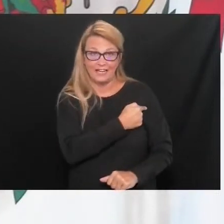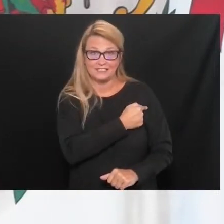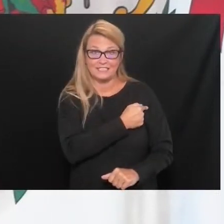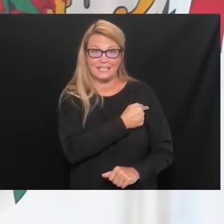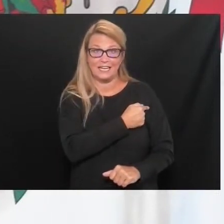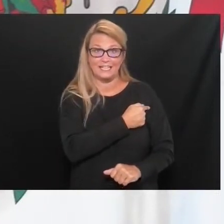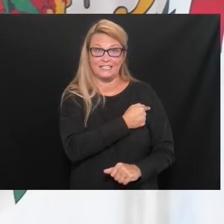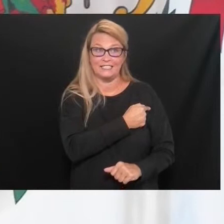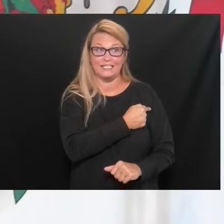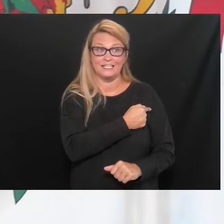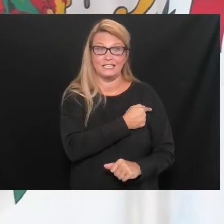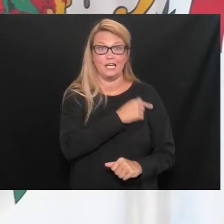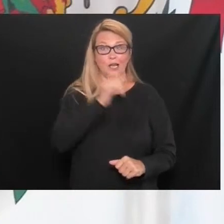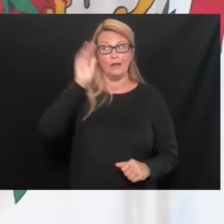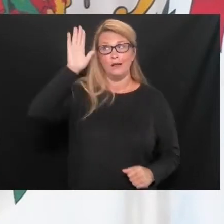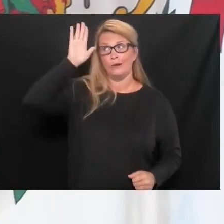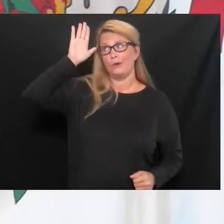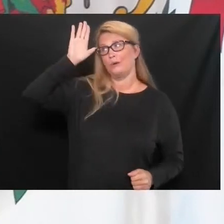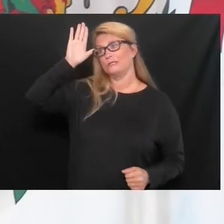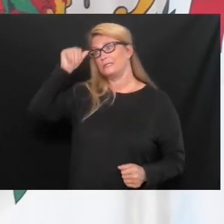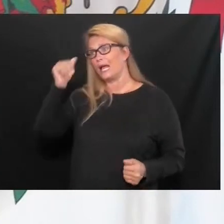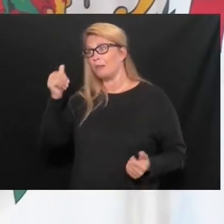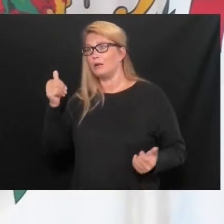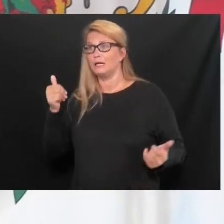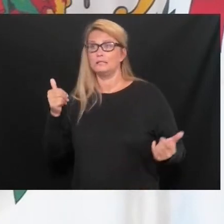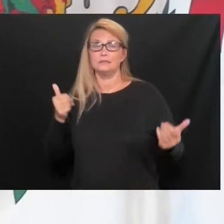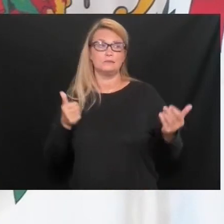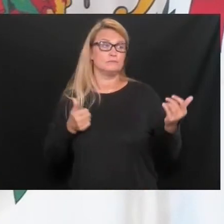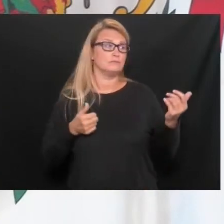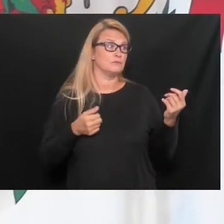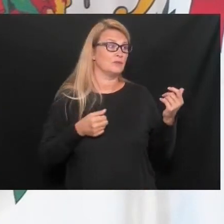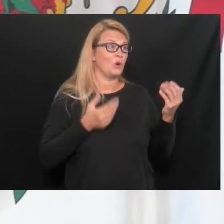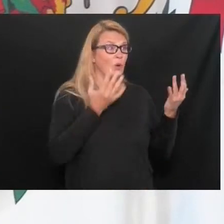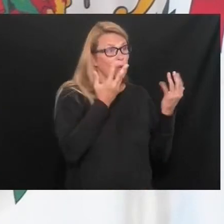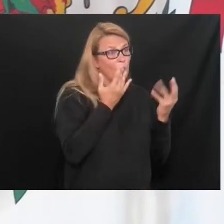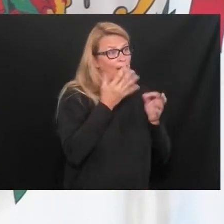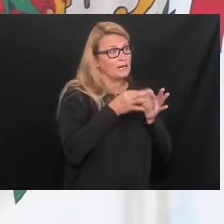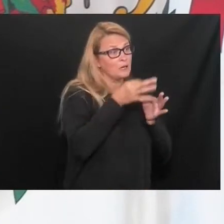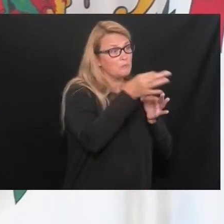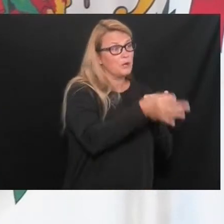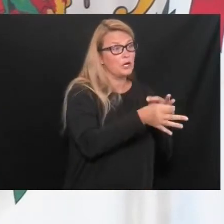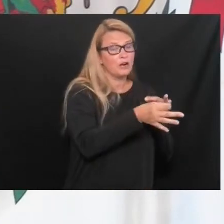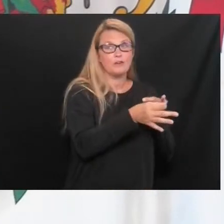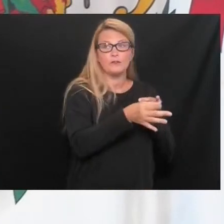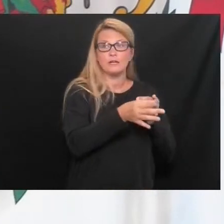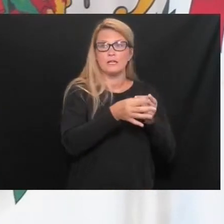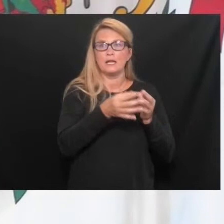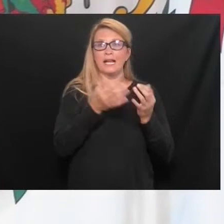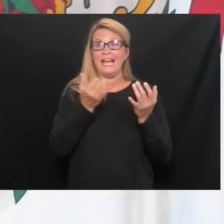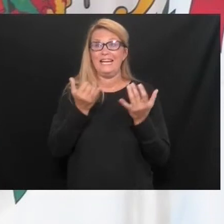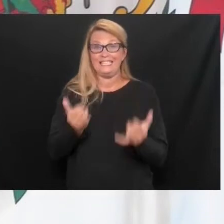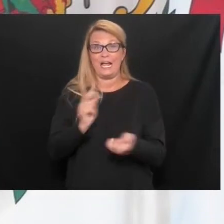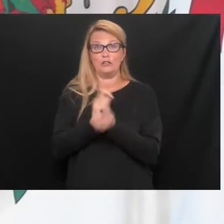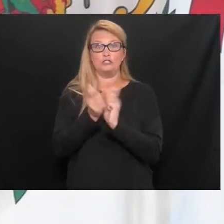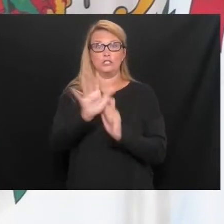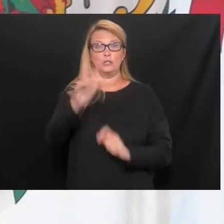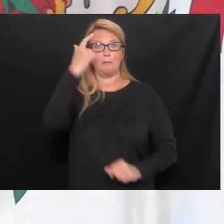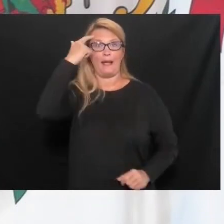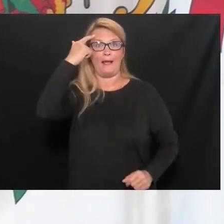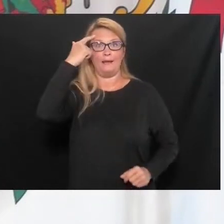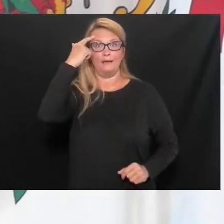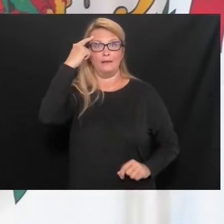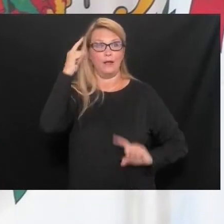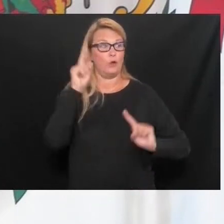just stubborn or who had decided that they weren't going to do it, and then they decided to do it. So, yeah,